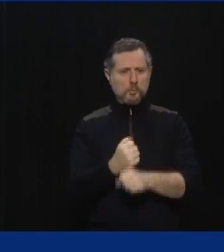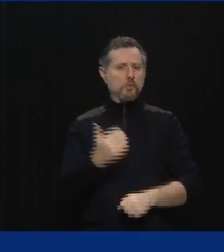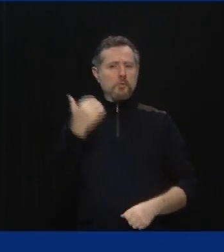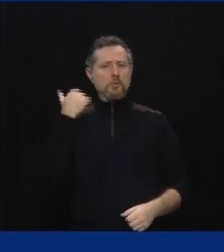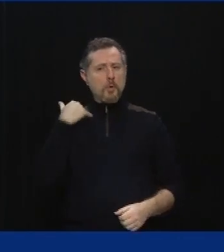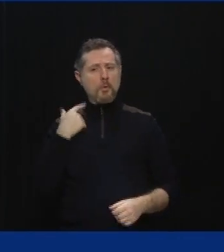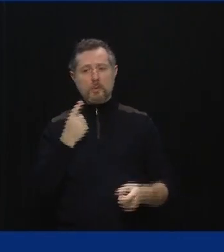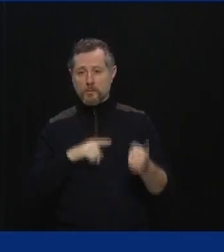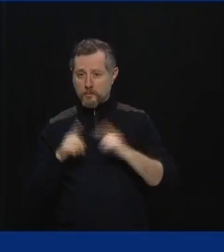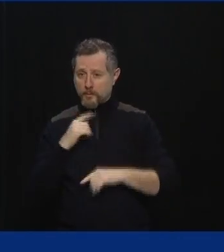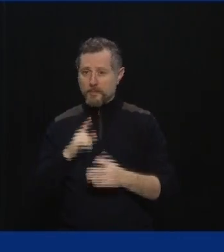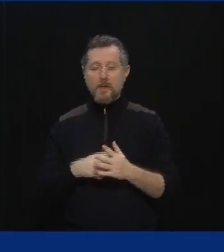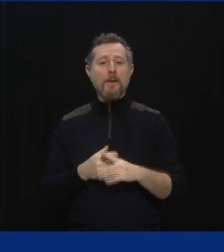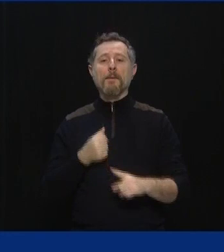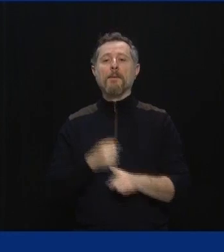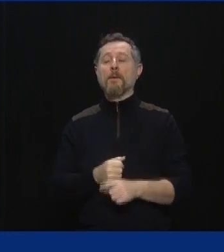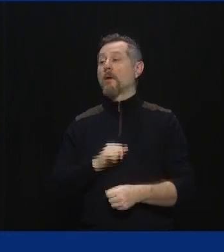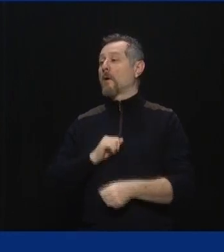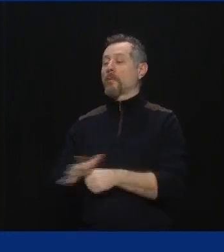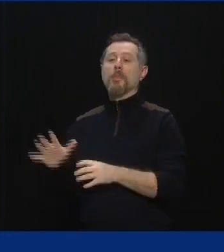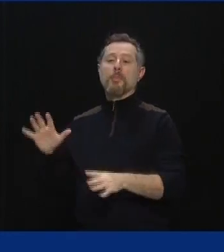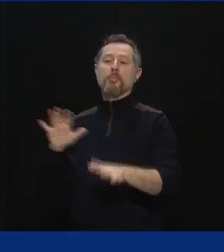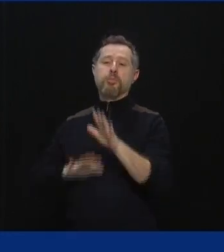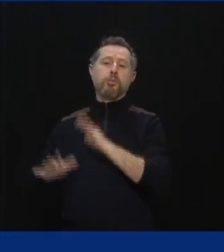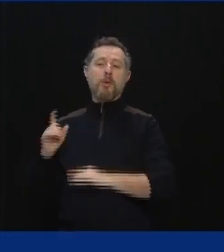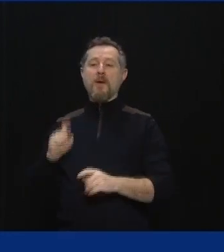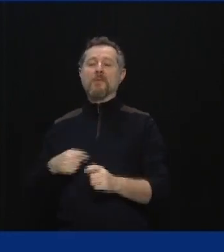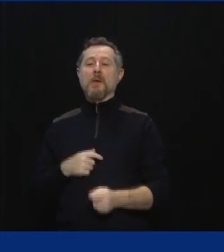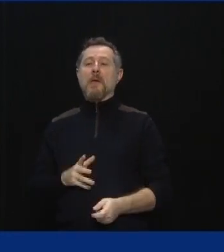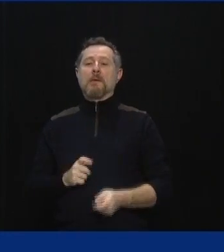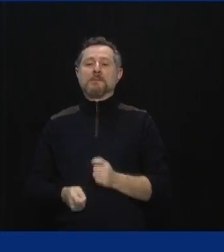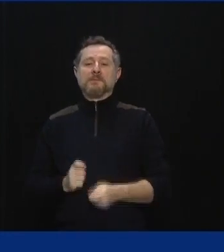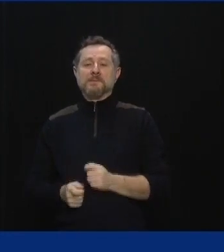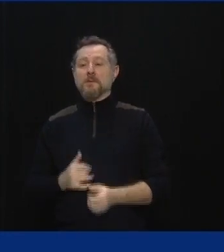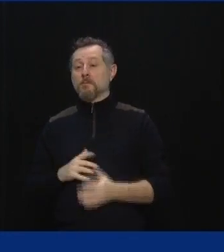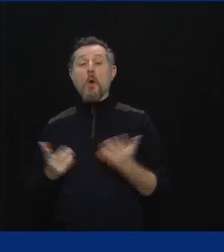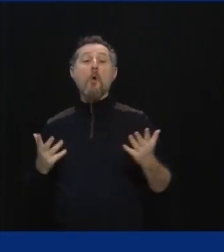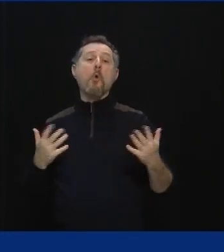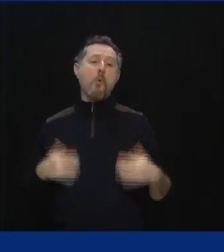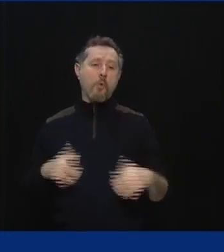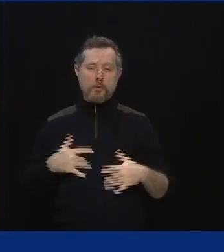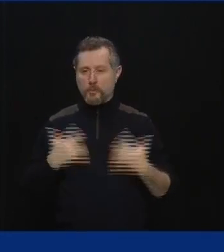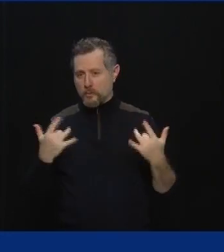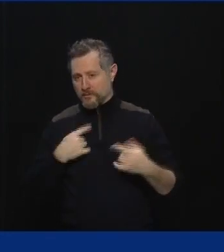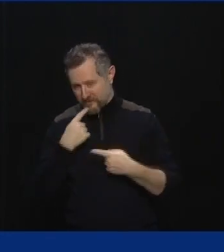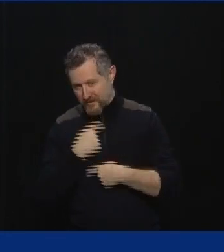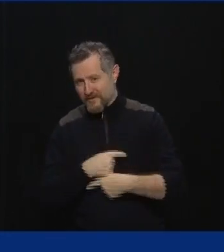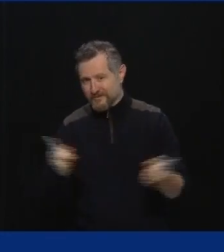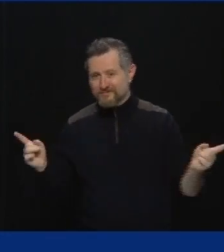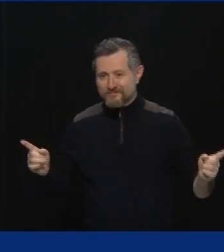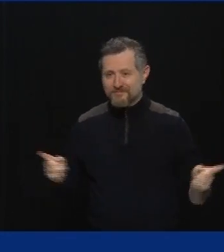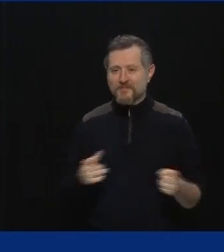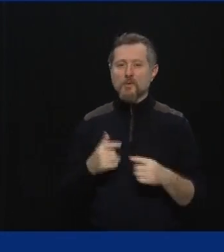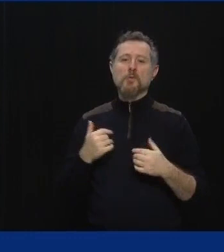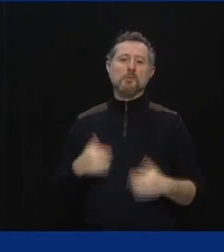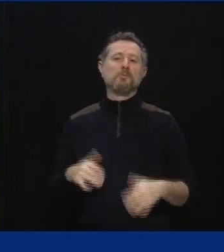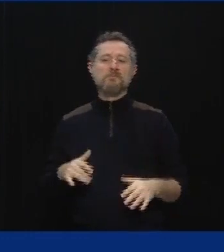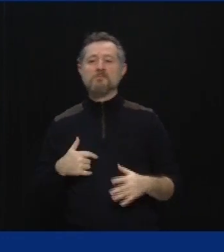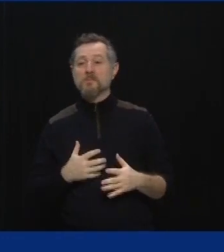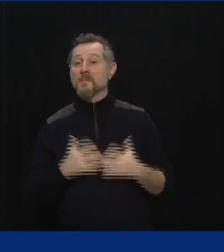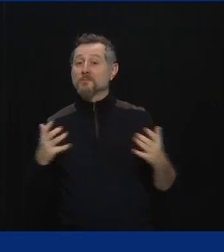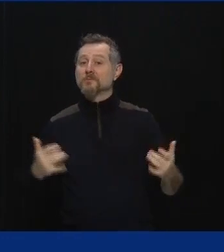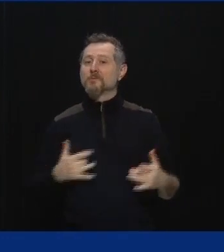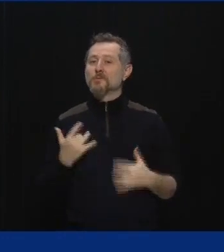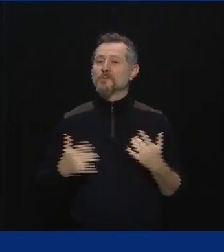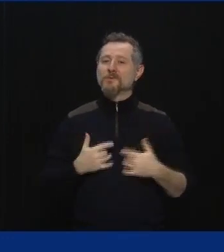pandemic made it necessary to restructure, but I'm delighted that we have now achieved a restructured and enormously exciting new